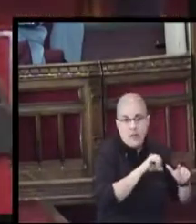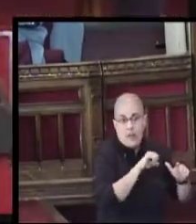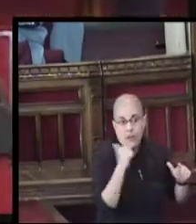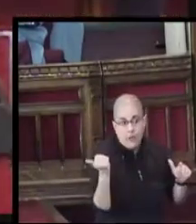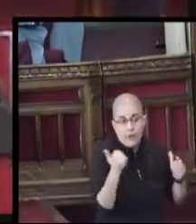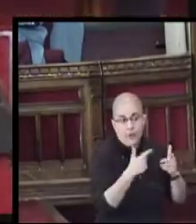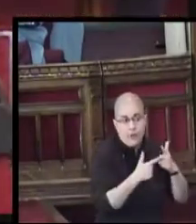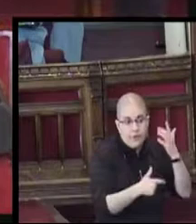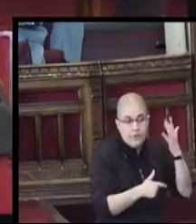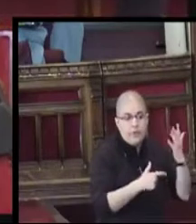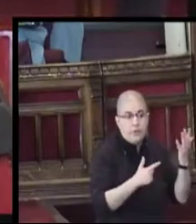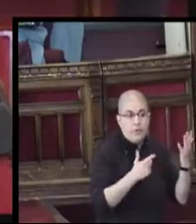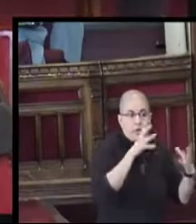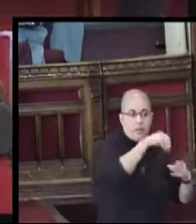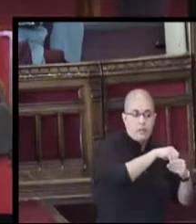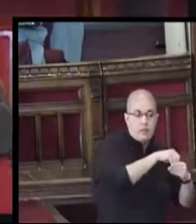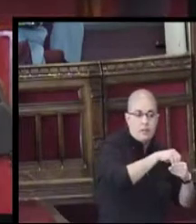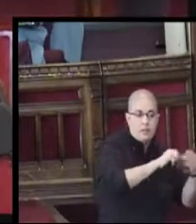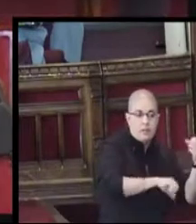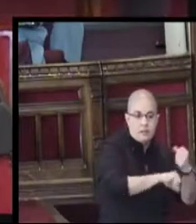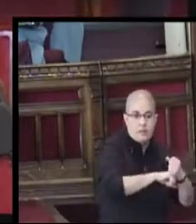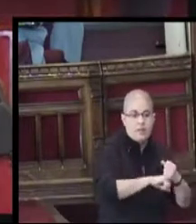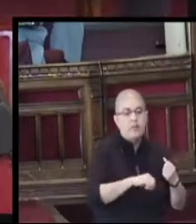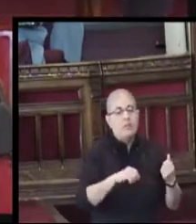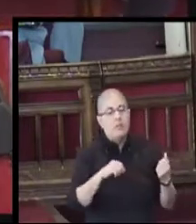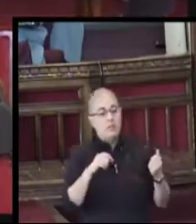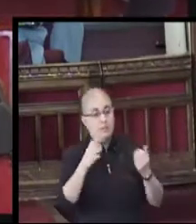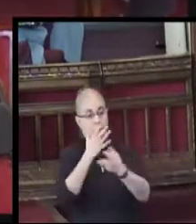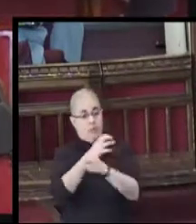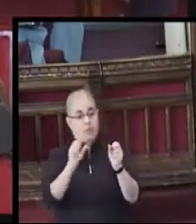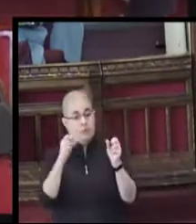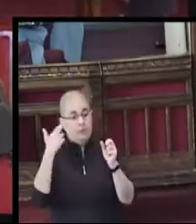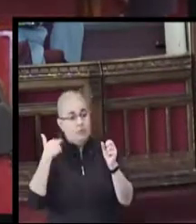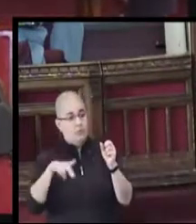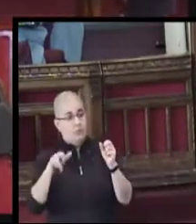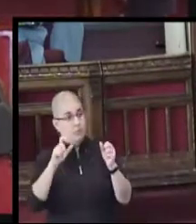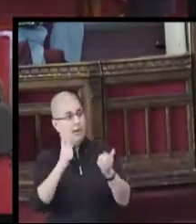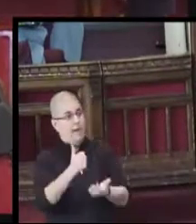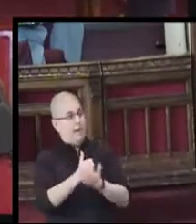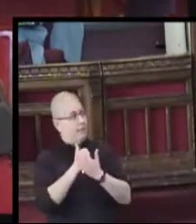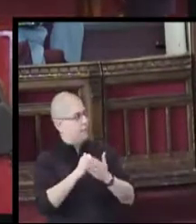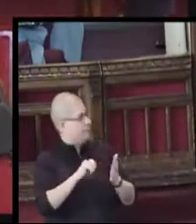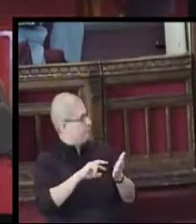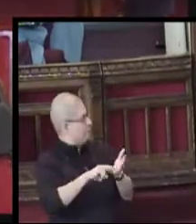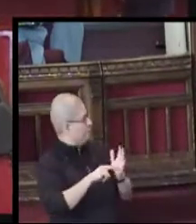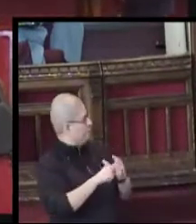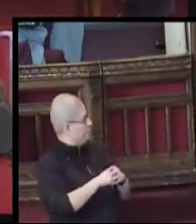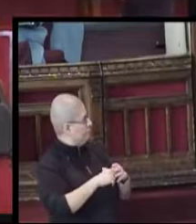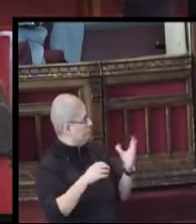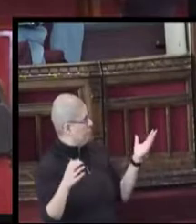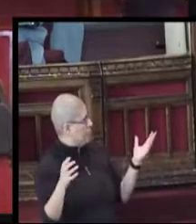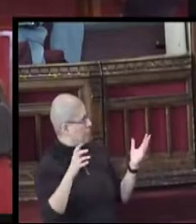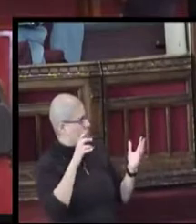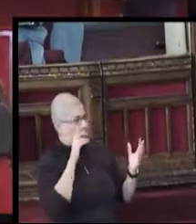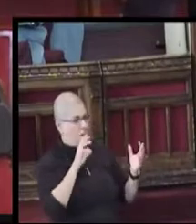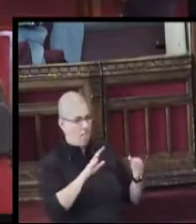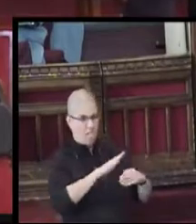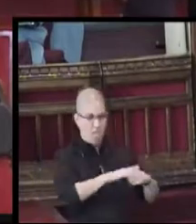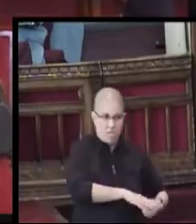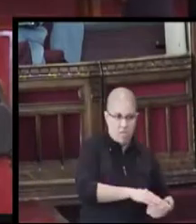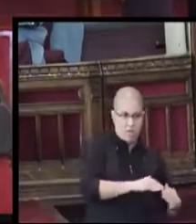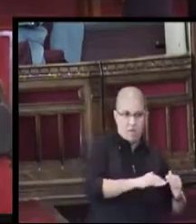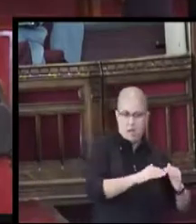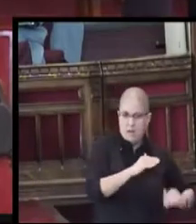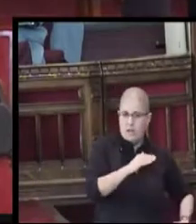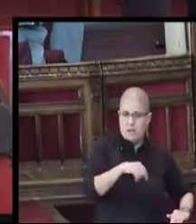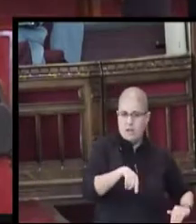that freedom of religion undefined should not undermine those. And how do you practice that? Well, supporting